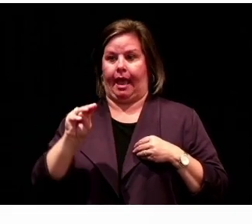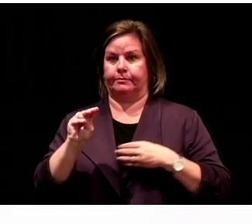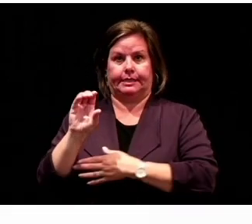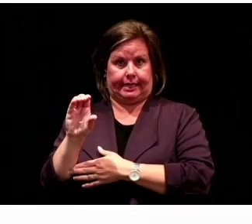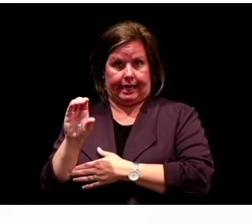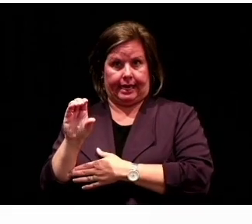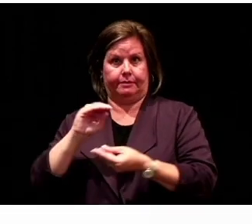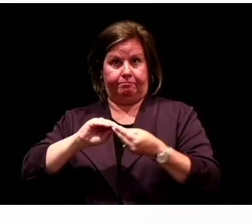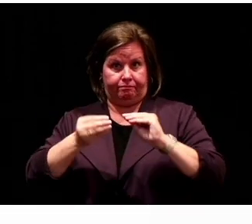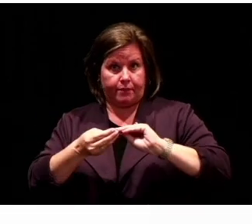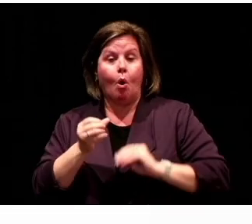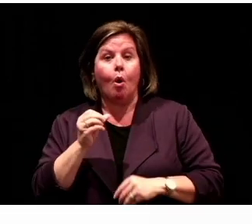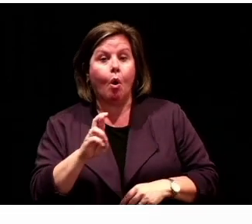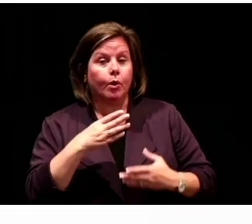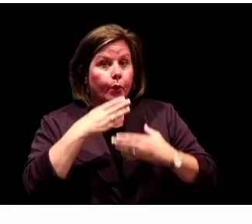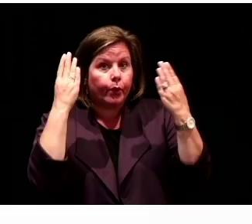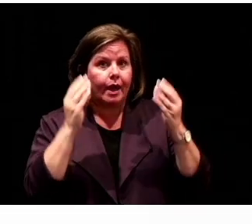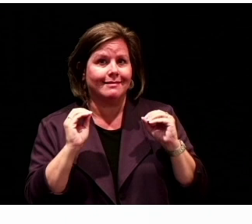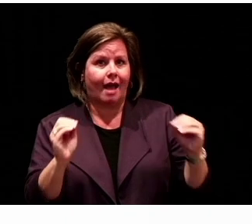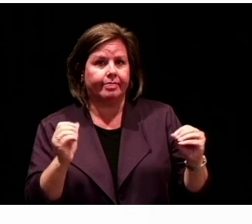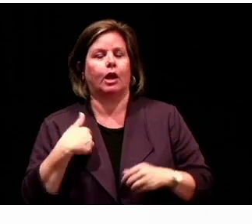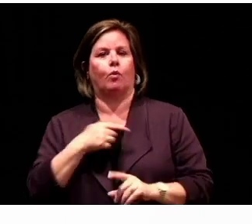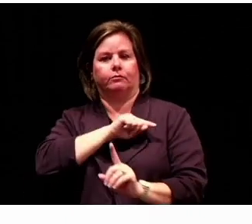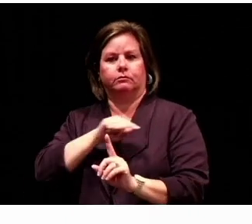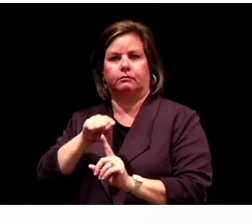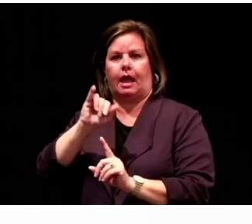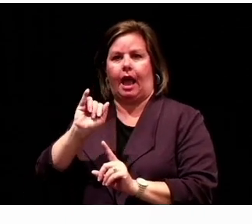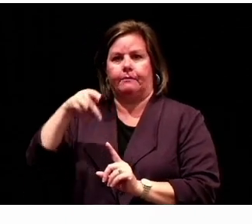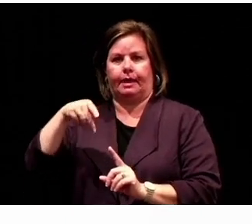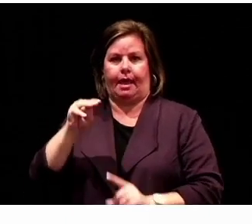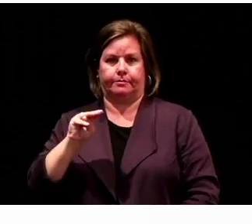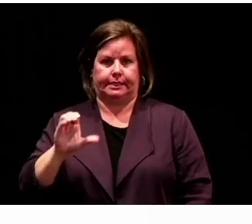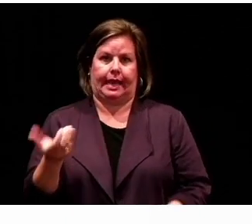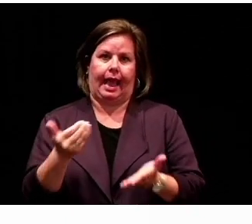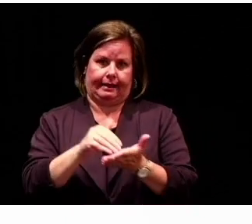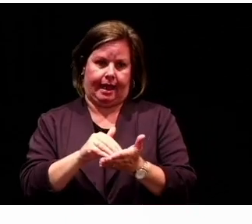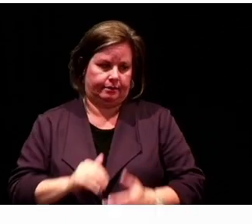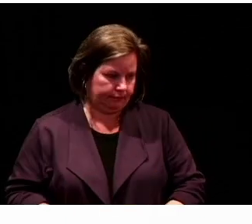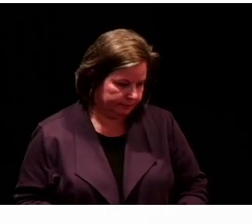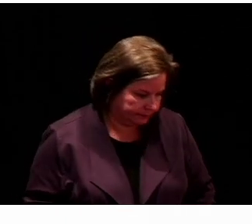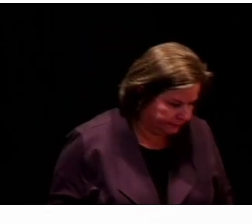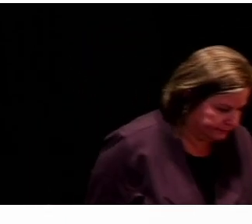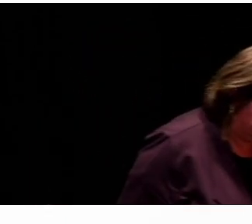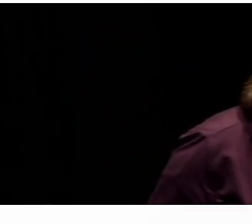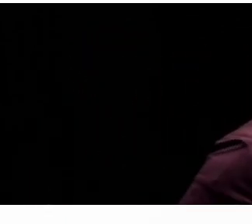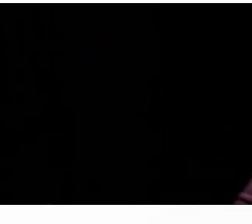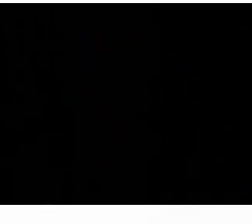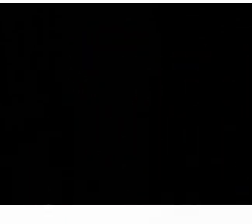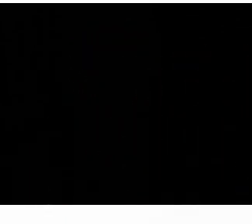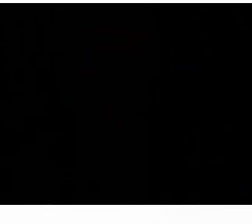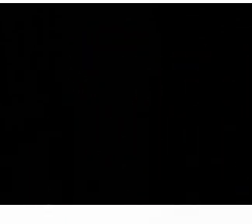Additionally, there are some great resources to understand what your local codes are going to be. IPMC, that International Property Maintenance Code, is not the only